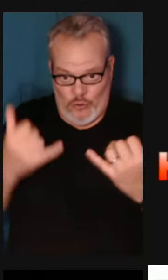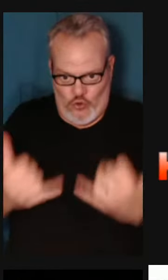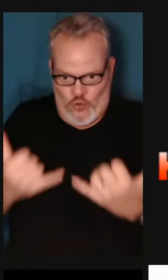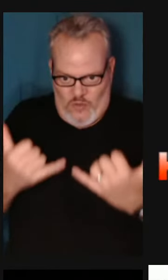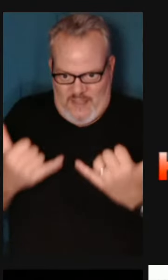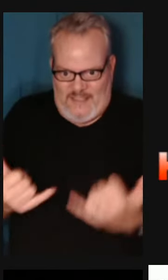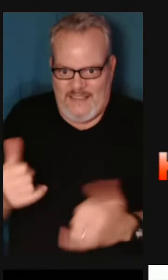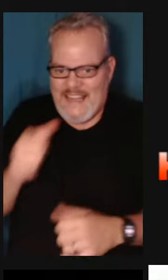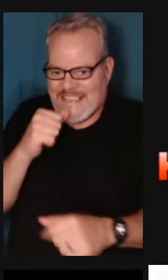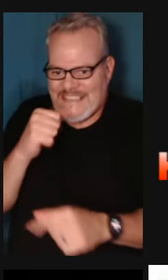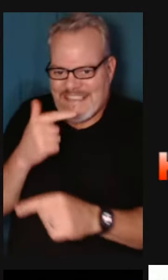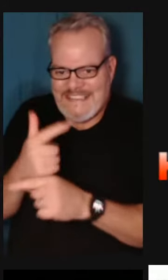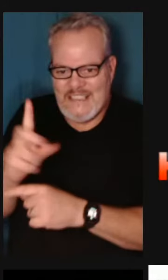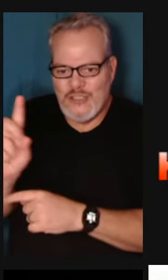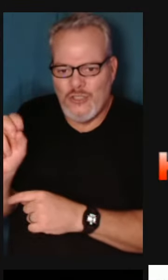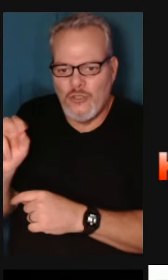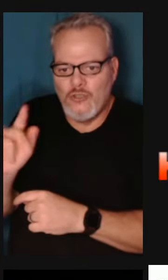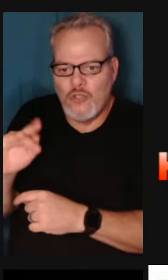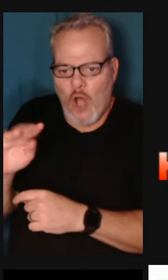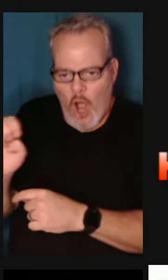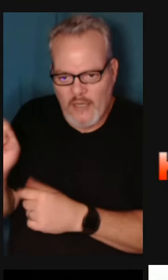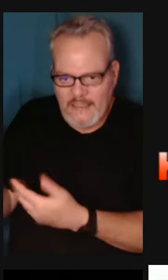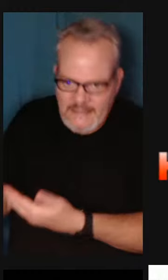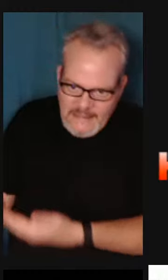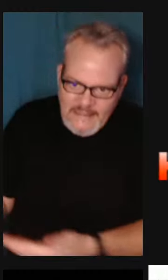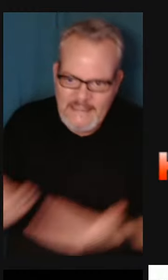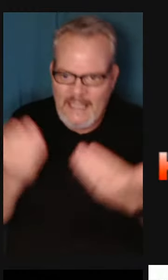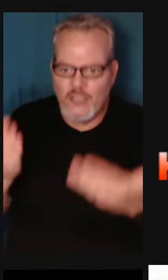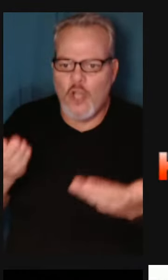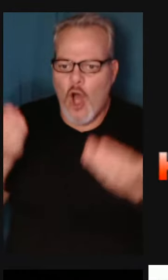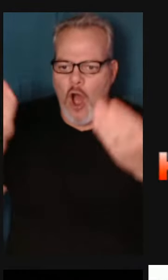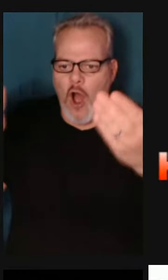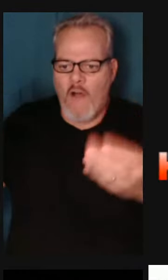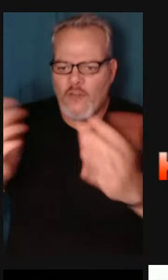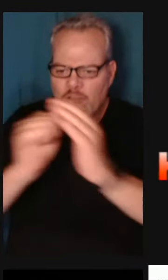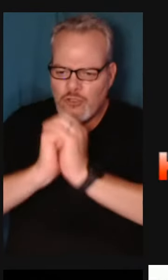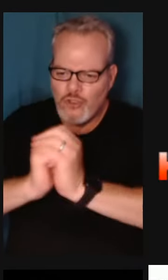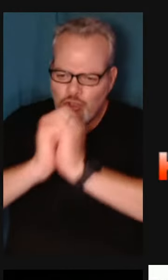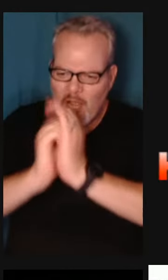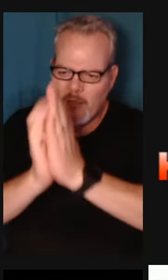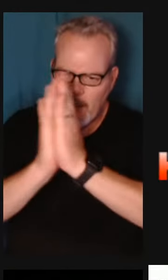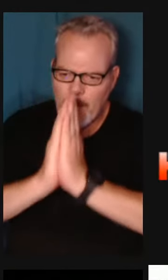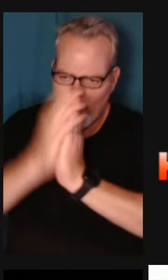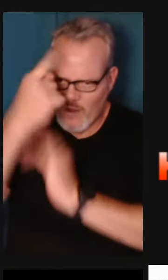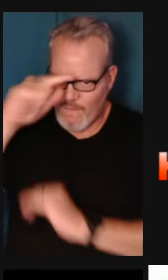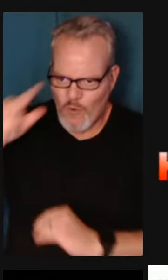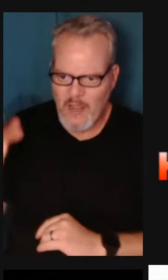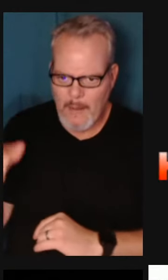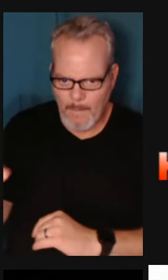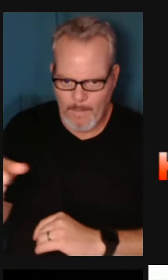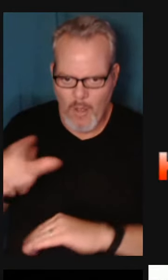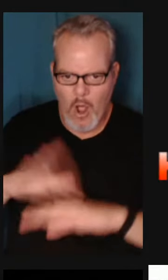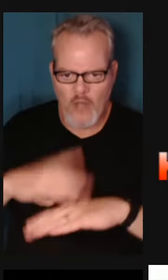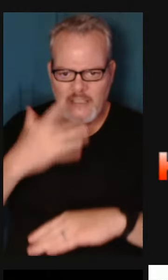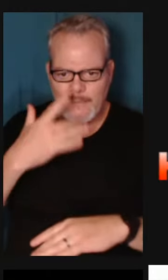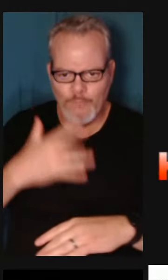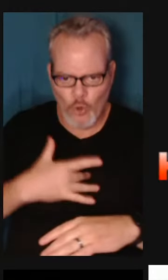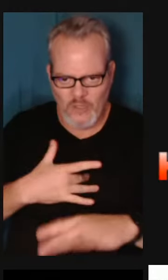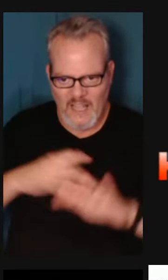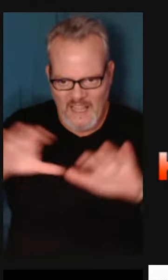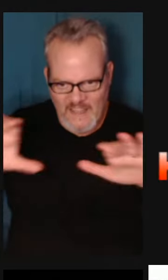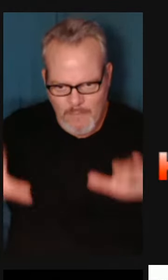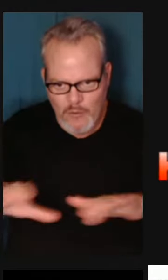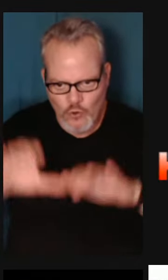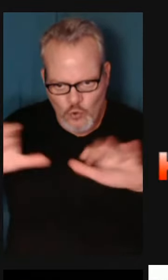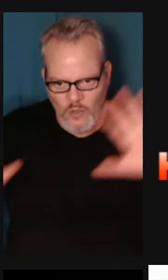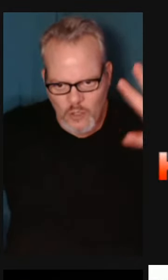Donnie takes ho'okupu offerings to chant and pray for him on his birthday. And they've done this for over